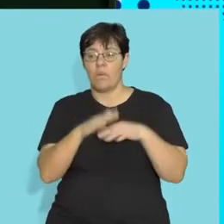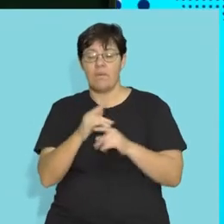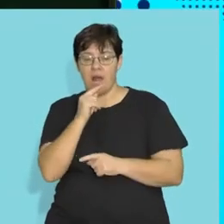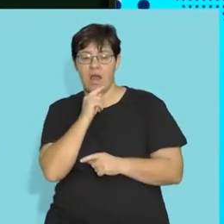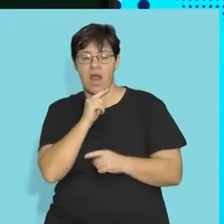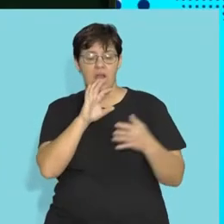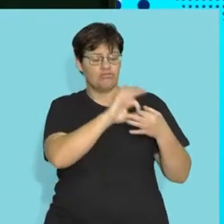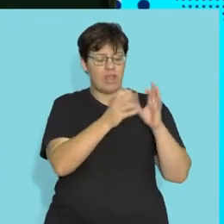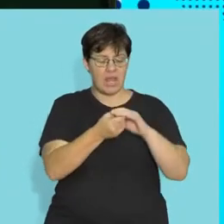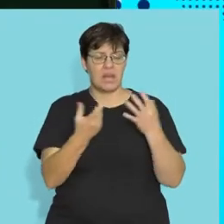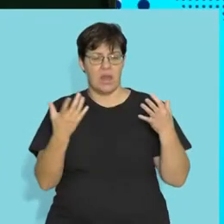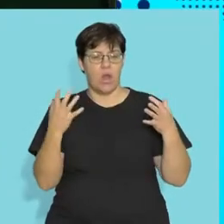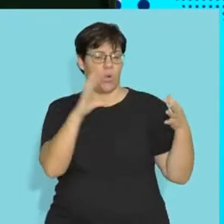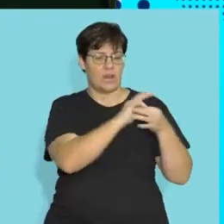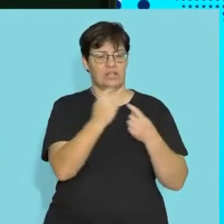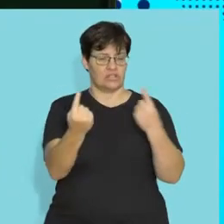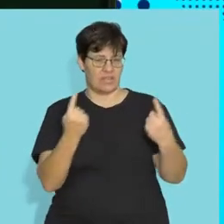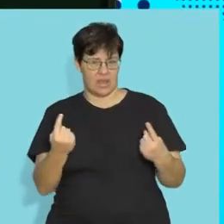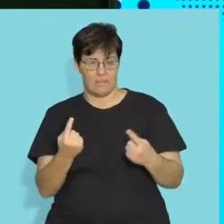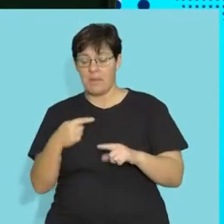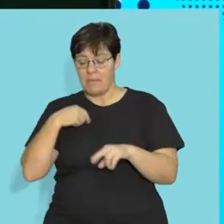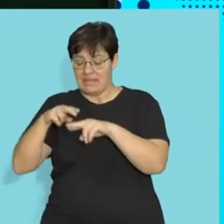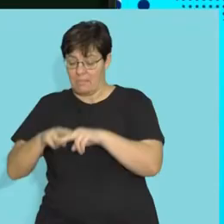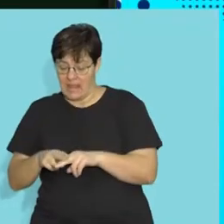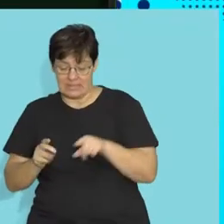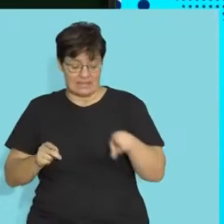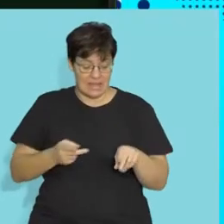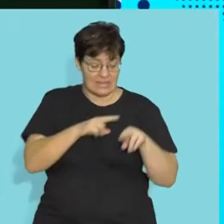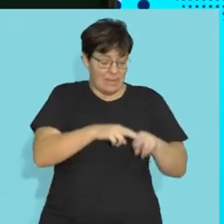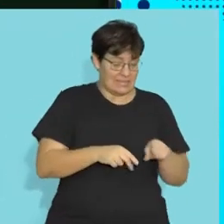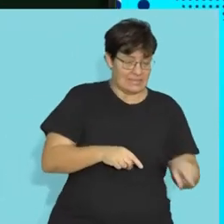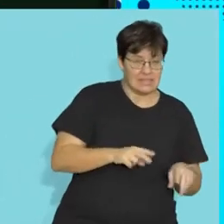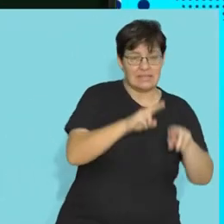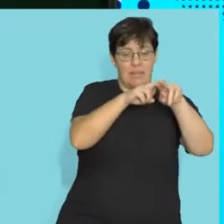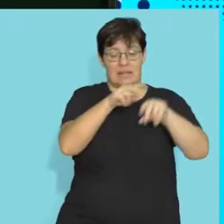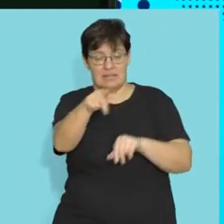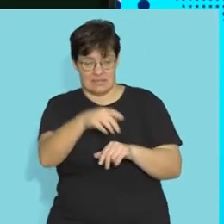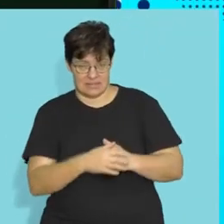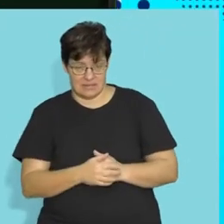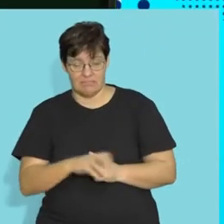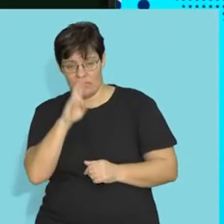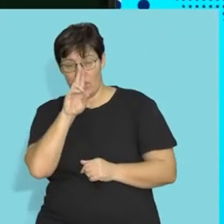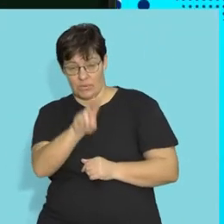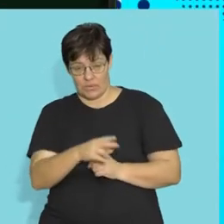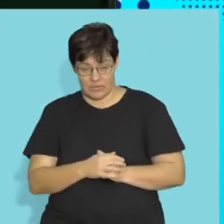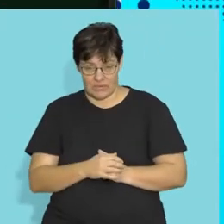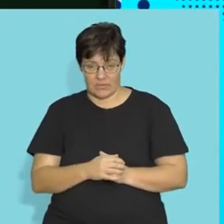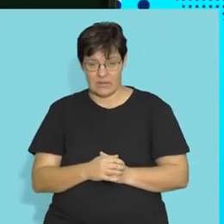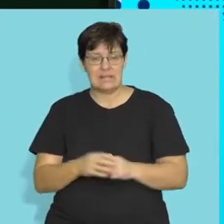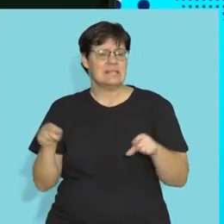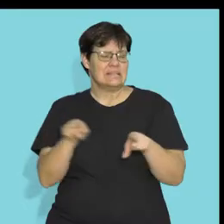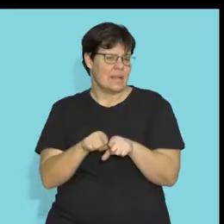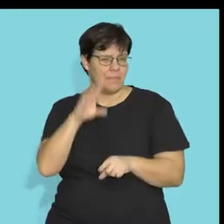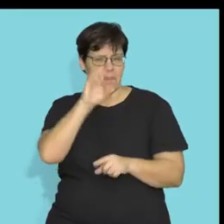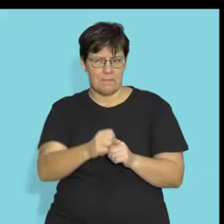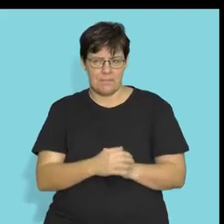are connected and how organisms are interdependent on different levels of organization. So we will look at that. And we need